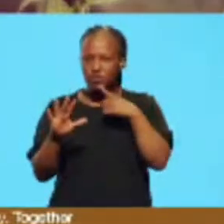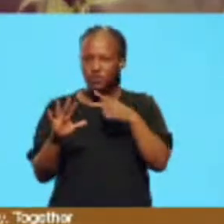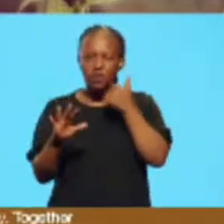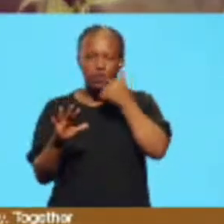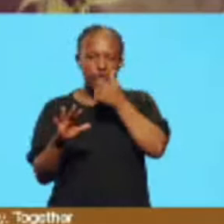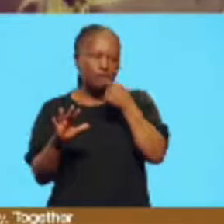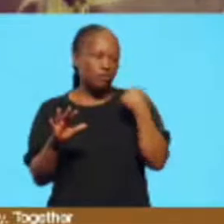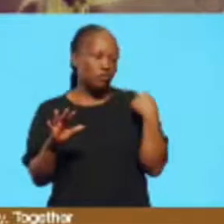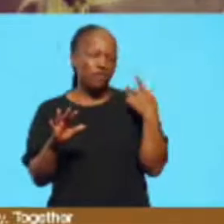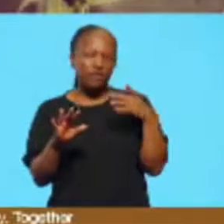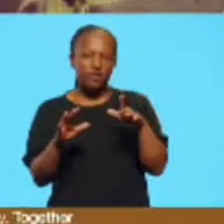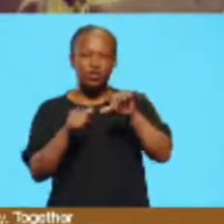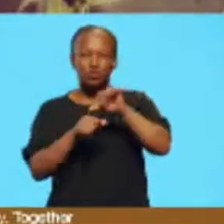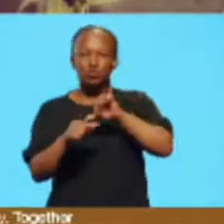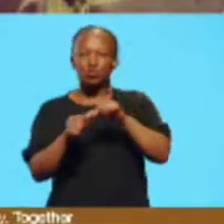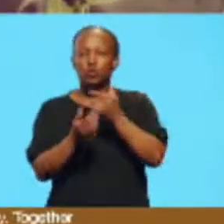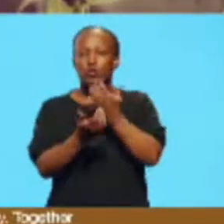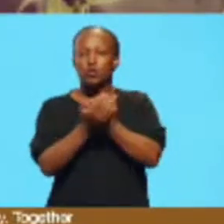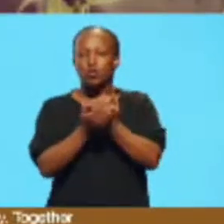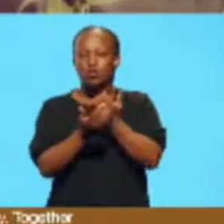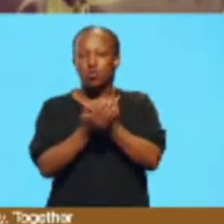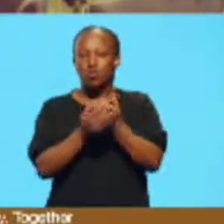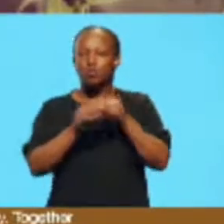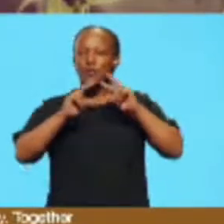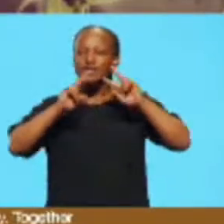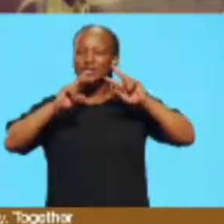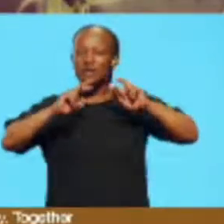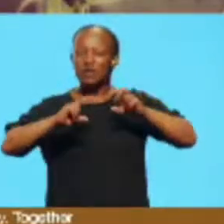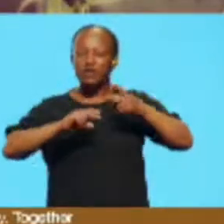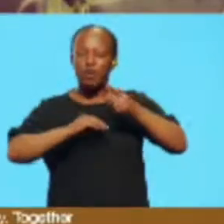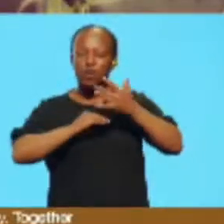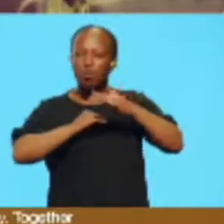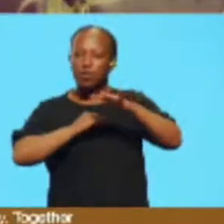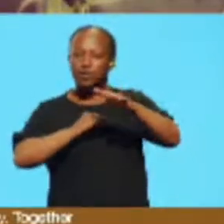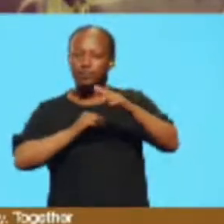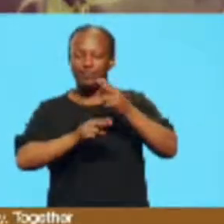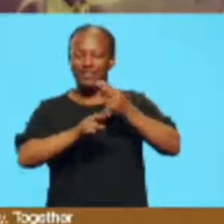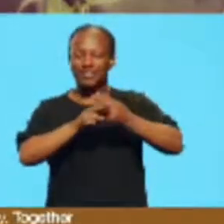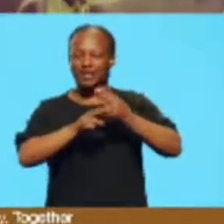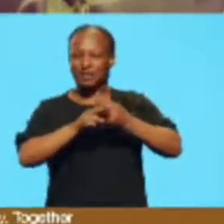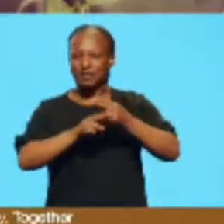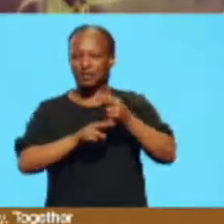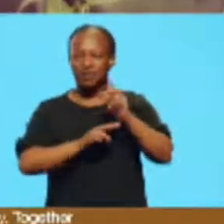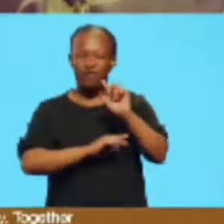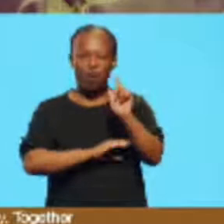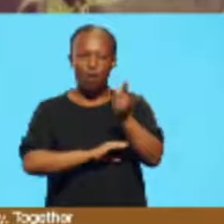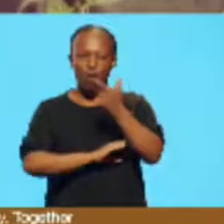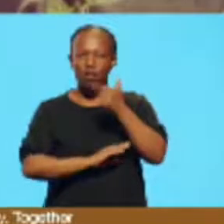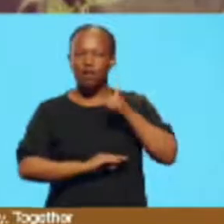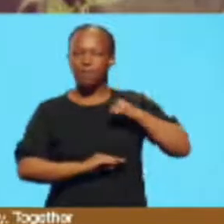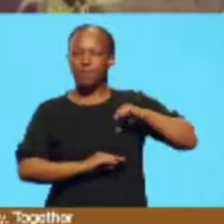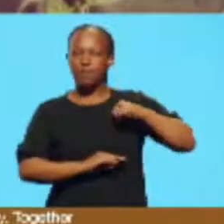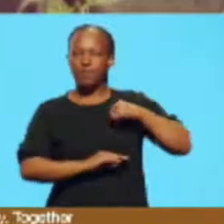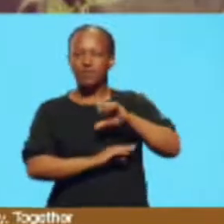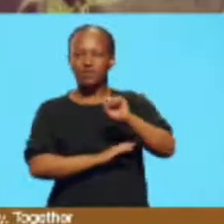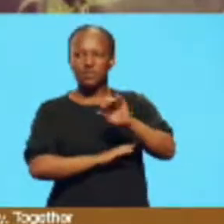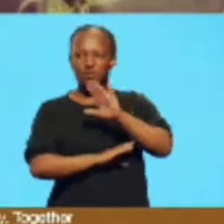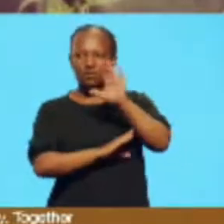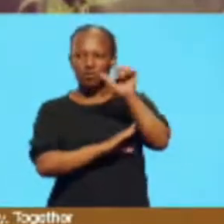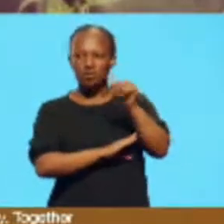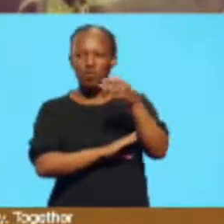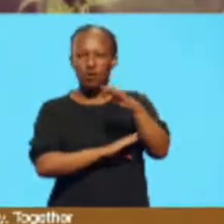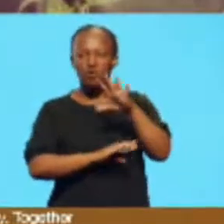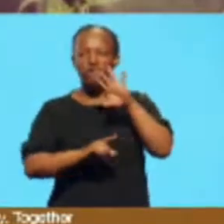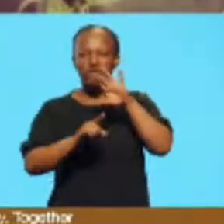done a socio-economic study of water and sanitation in all municipalities in South Africa. We